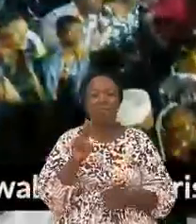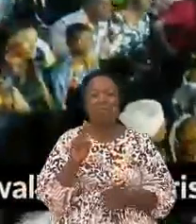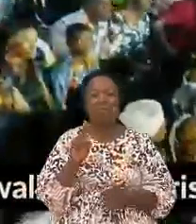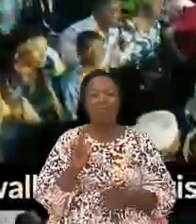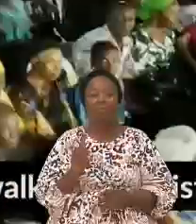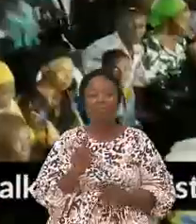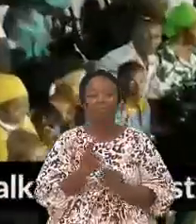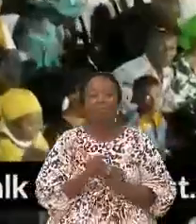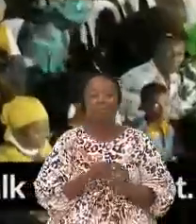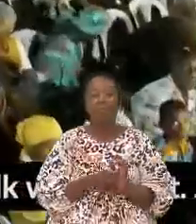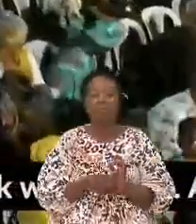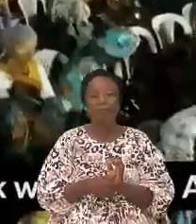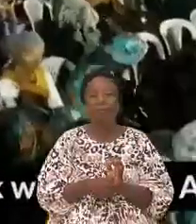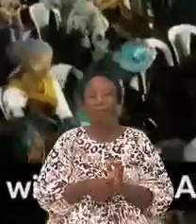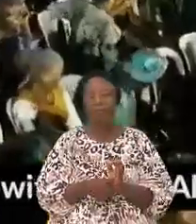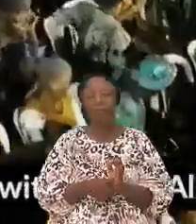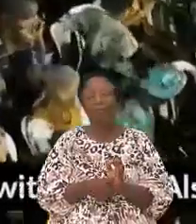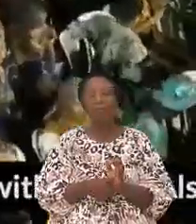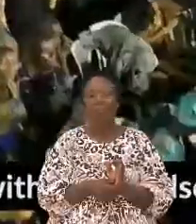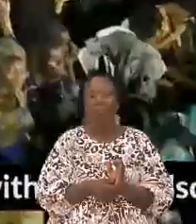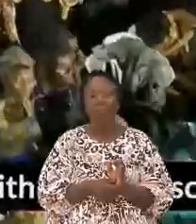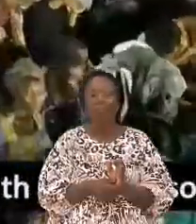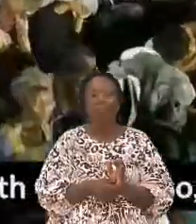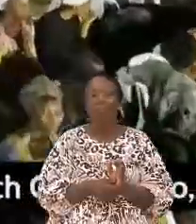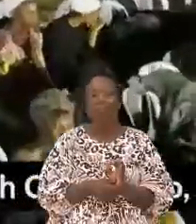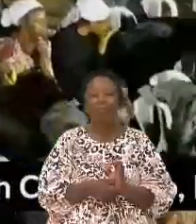the special card.